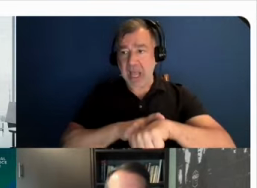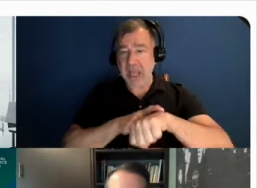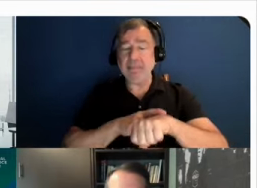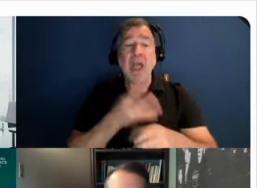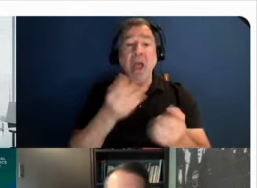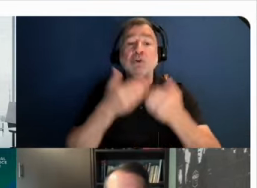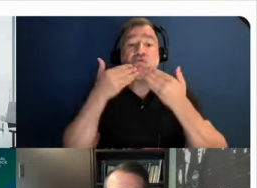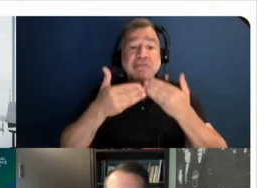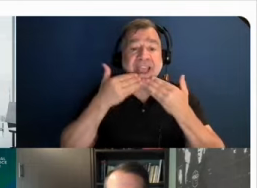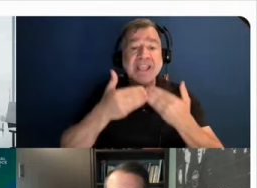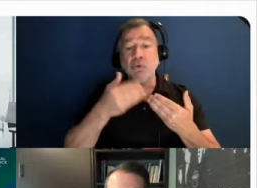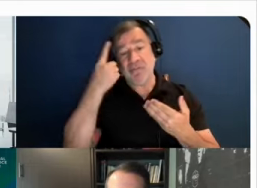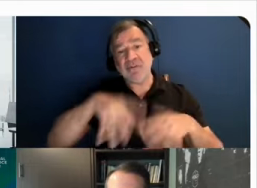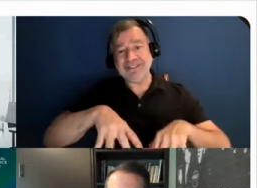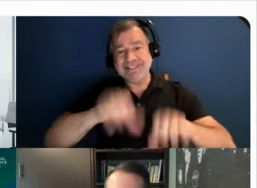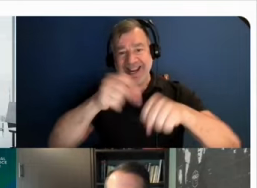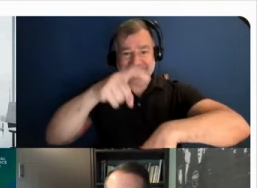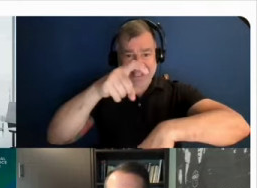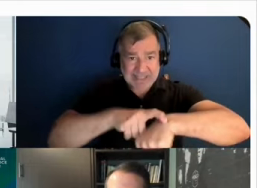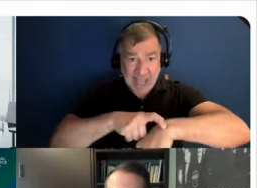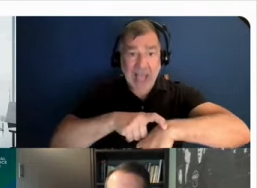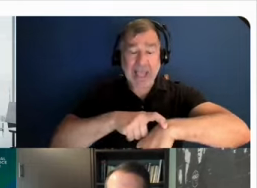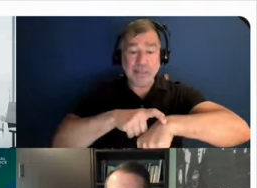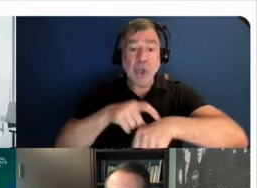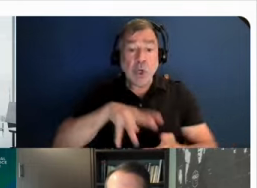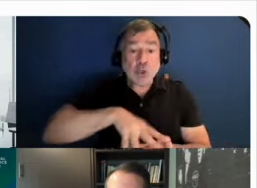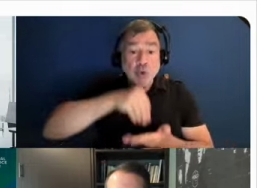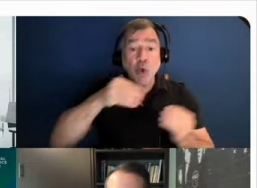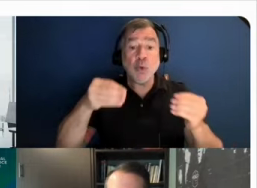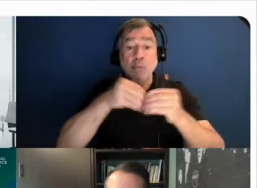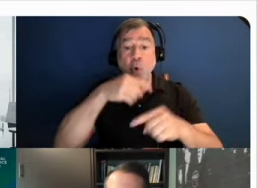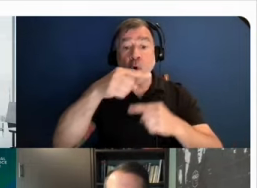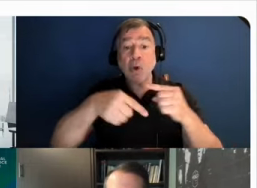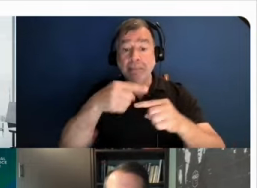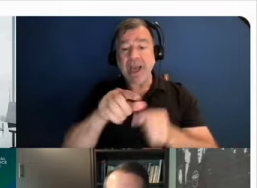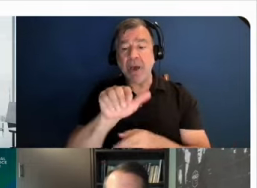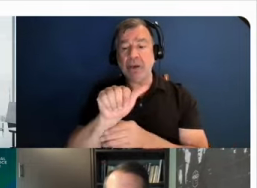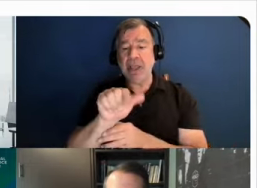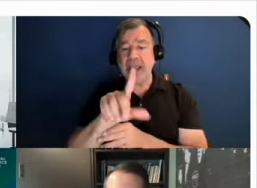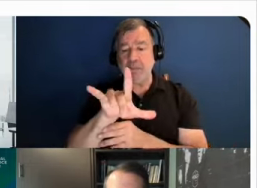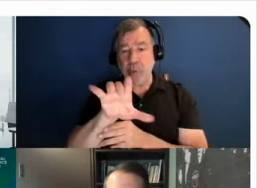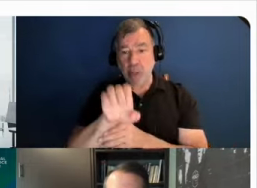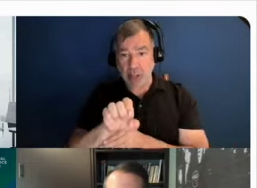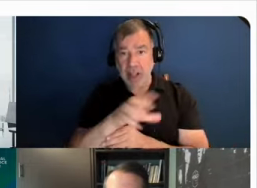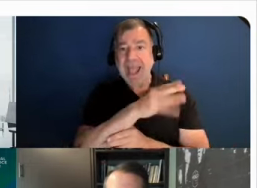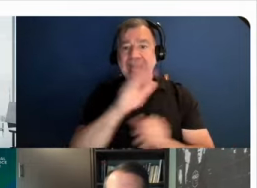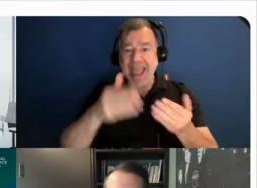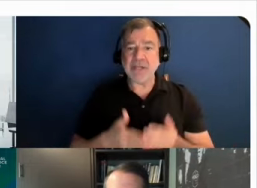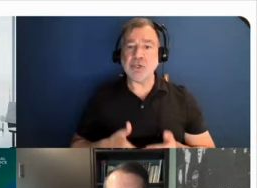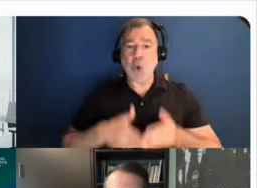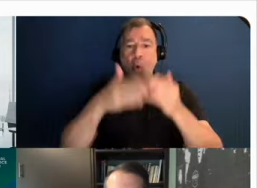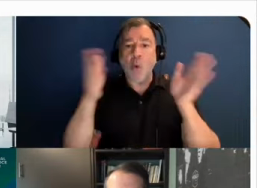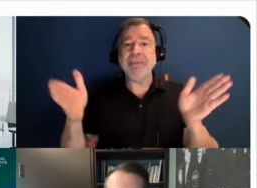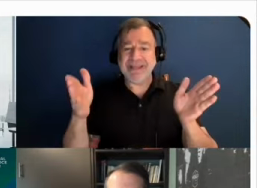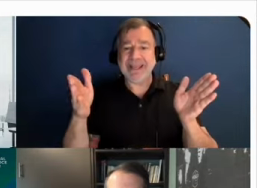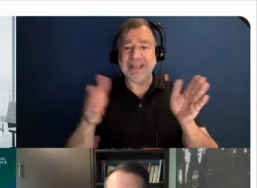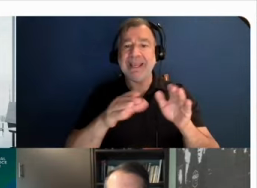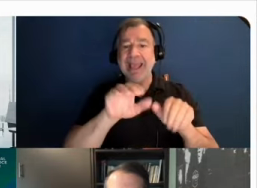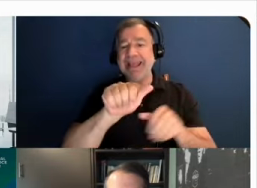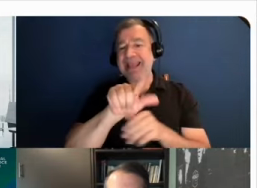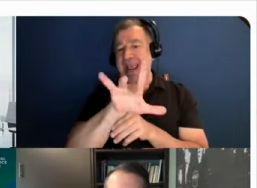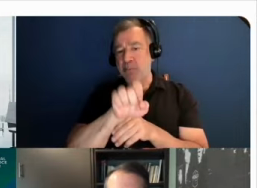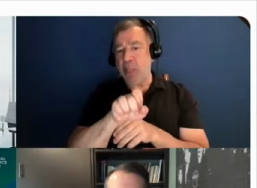thank you for taking time out of your day to learn more about the power of ABLE and opening up ABLE accounts.